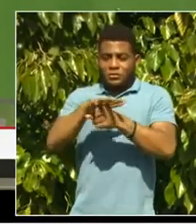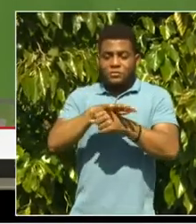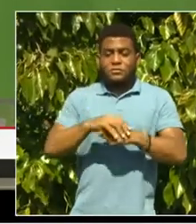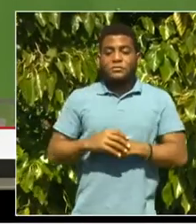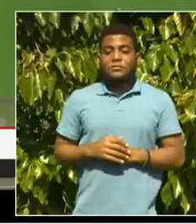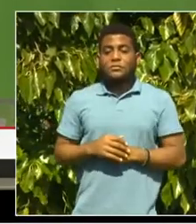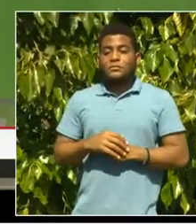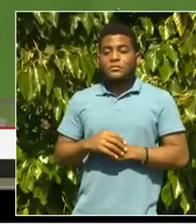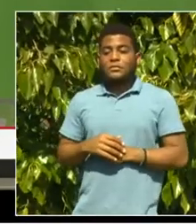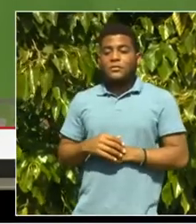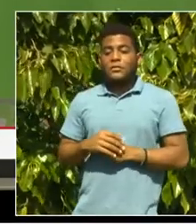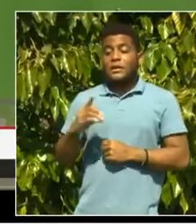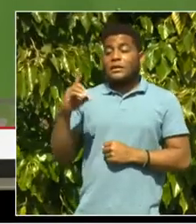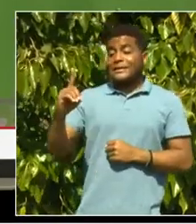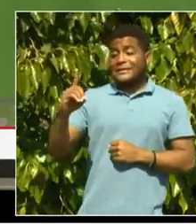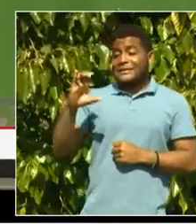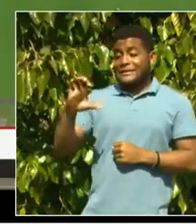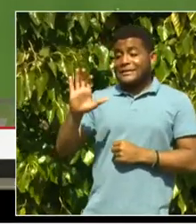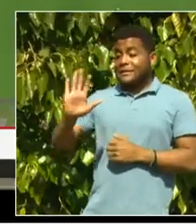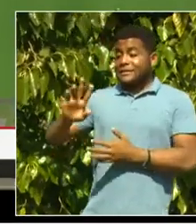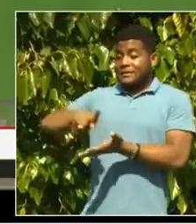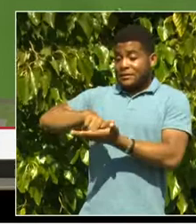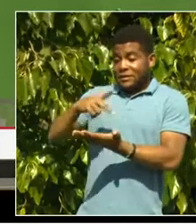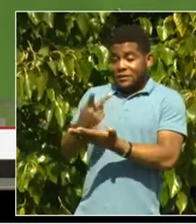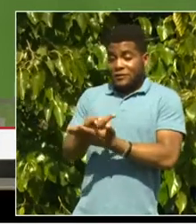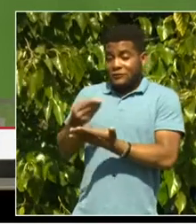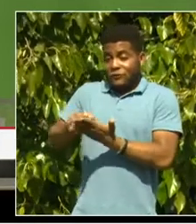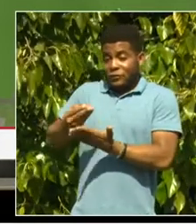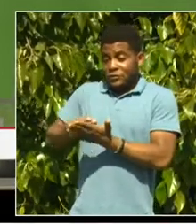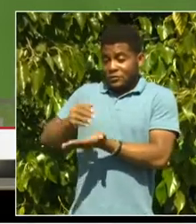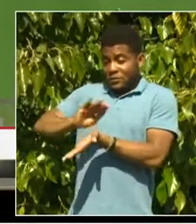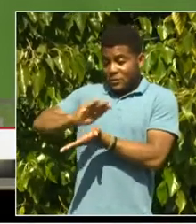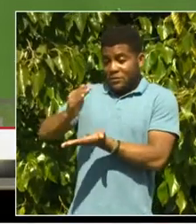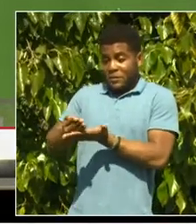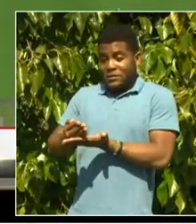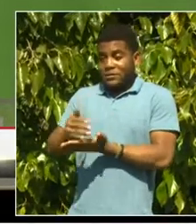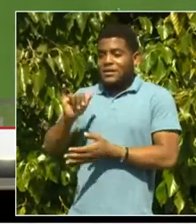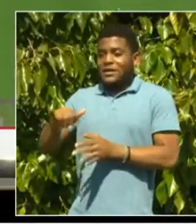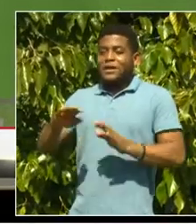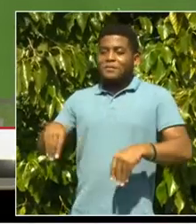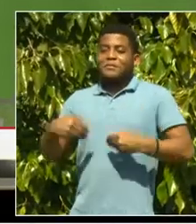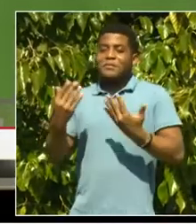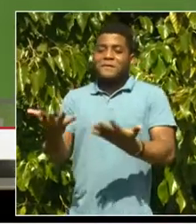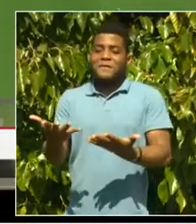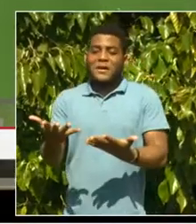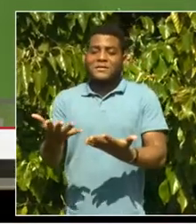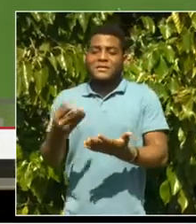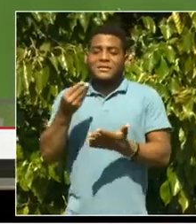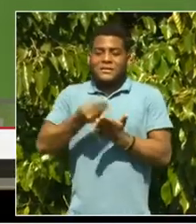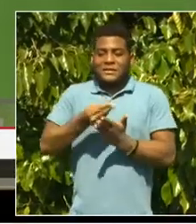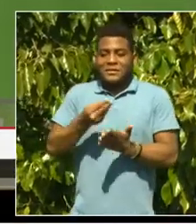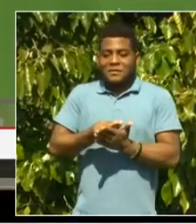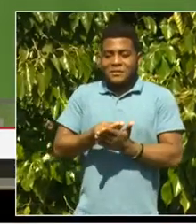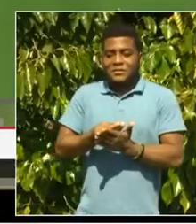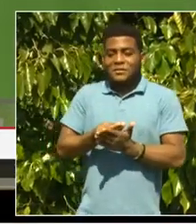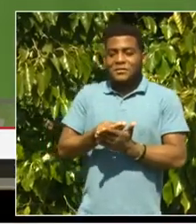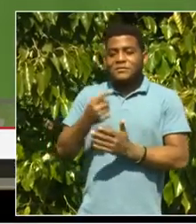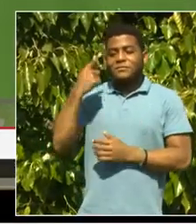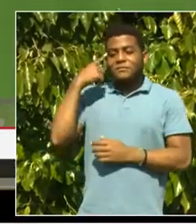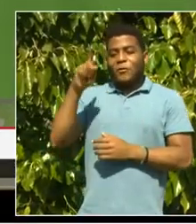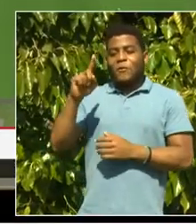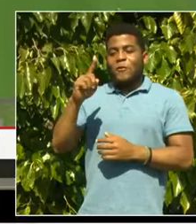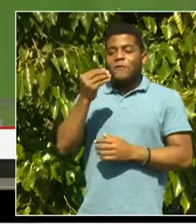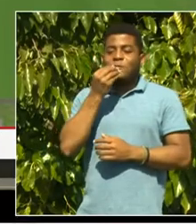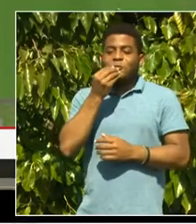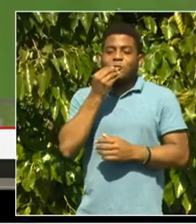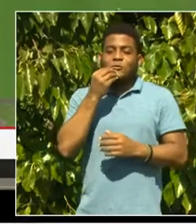and providers through grants and technical assistance. I said a lot about buckets of money, but what I